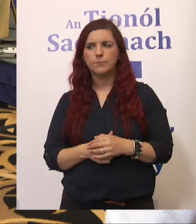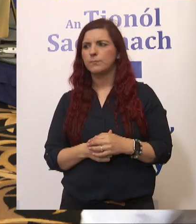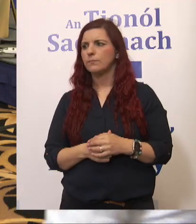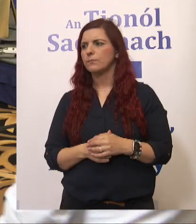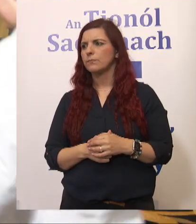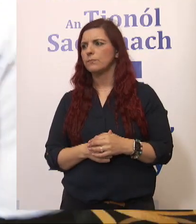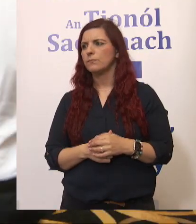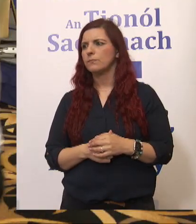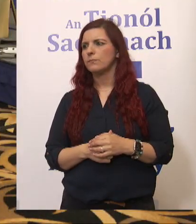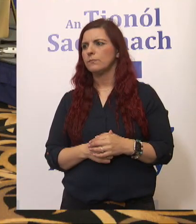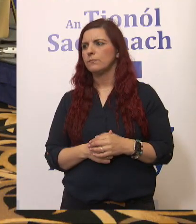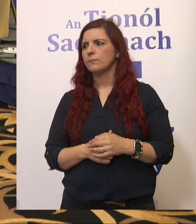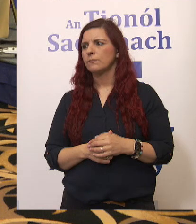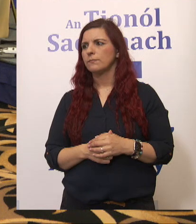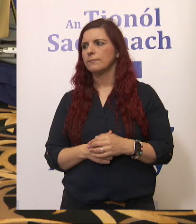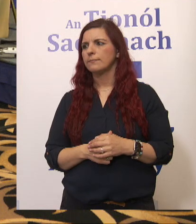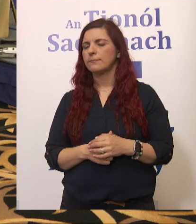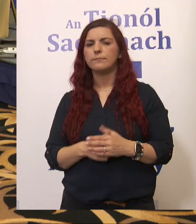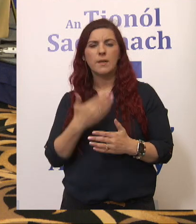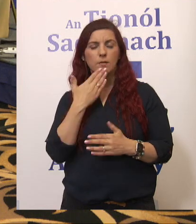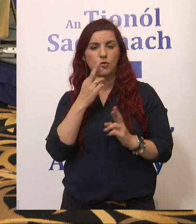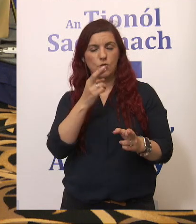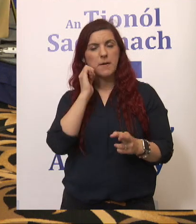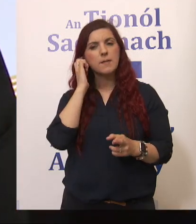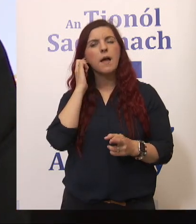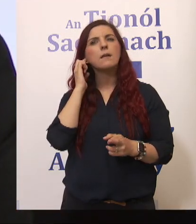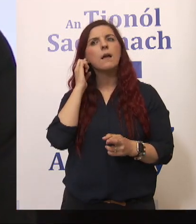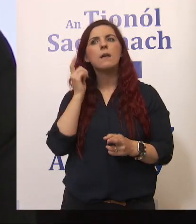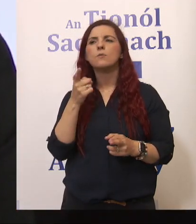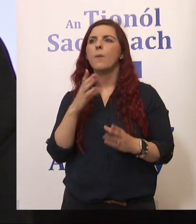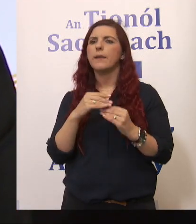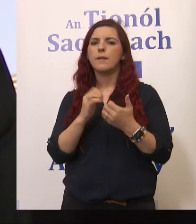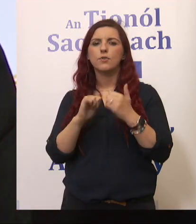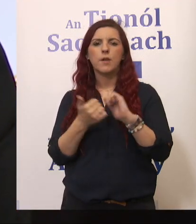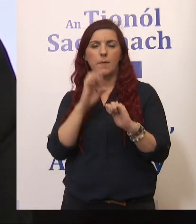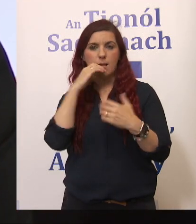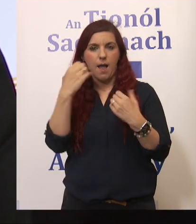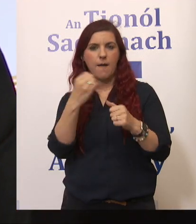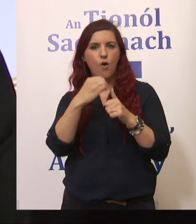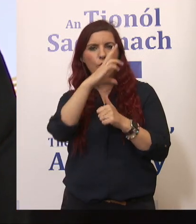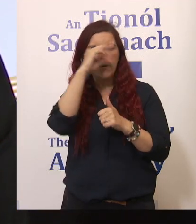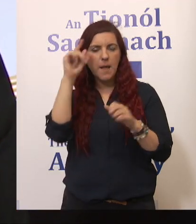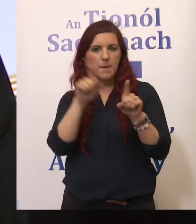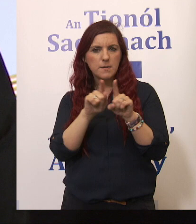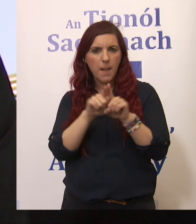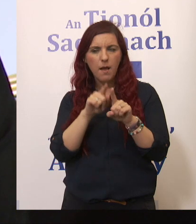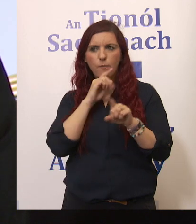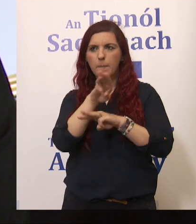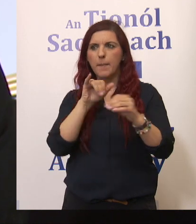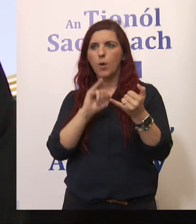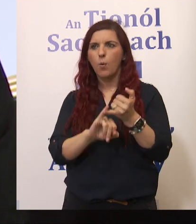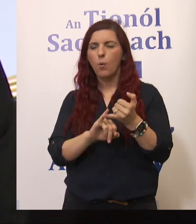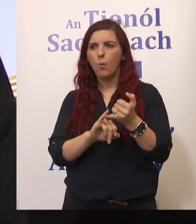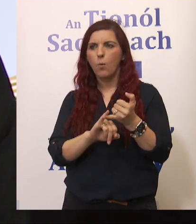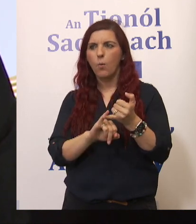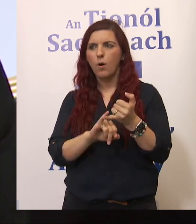Yep. So thanks for that question. You know, you're right. I mean, things have moved. I mean, there are other examples as well of things that have moved from the local